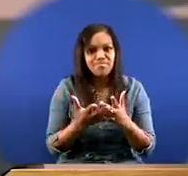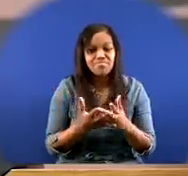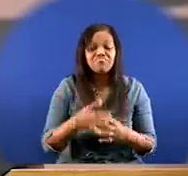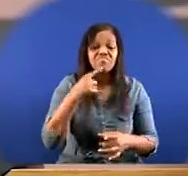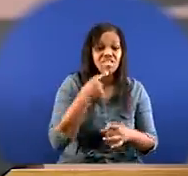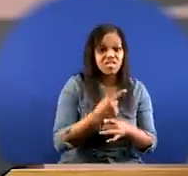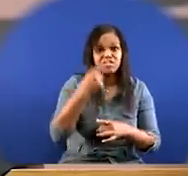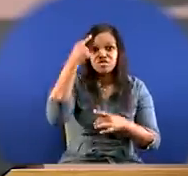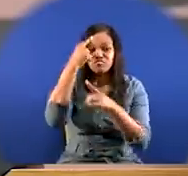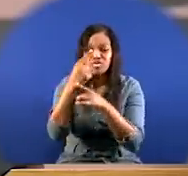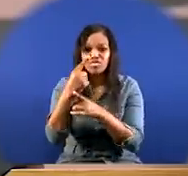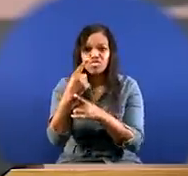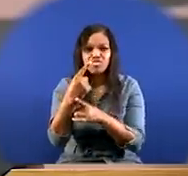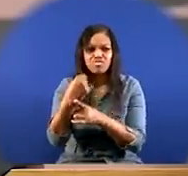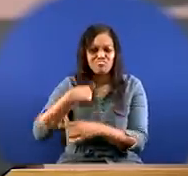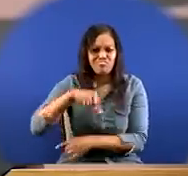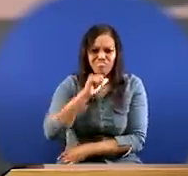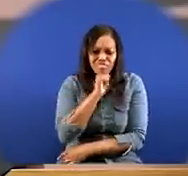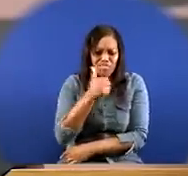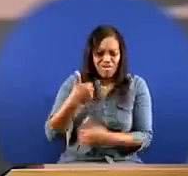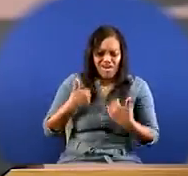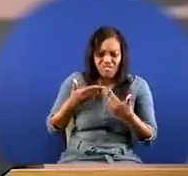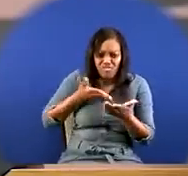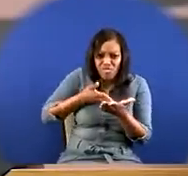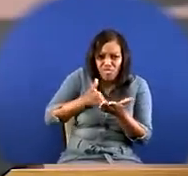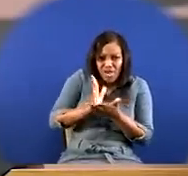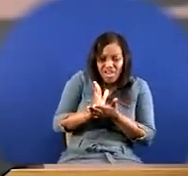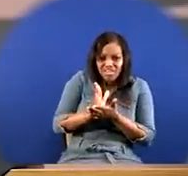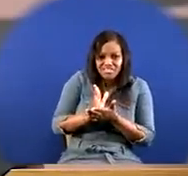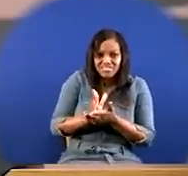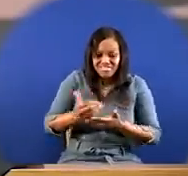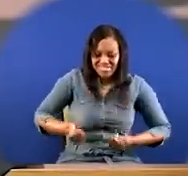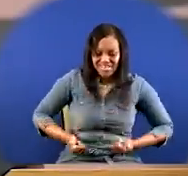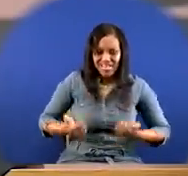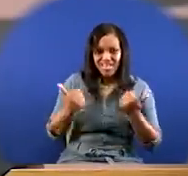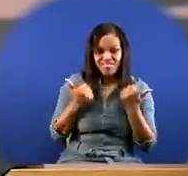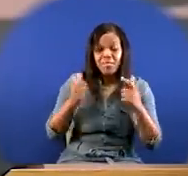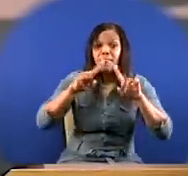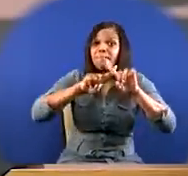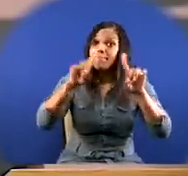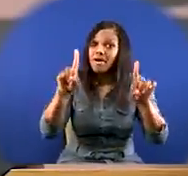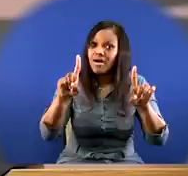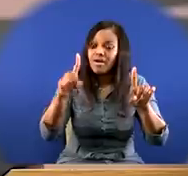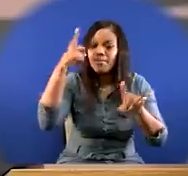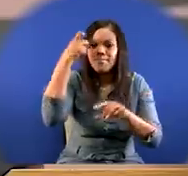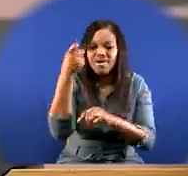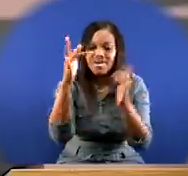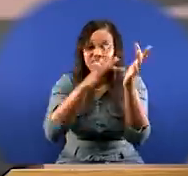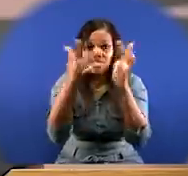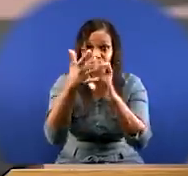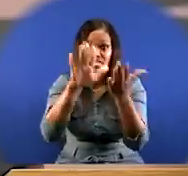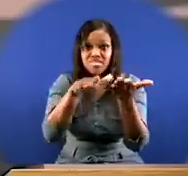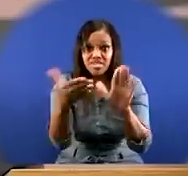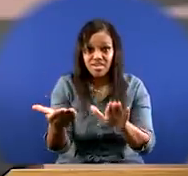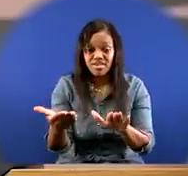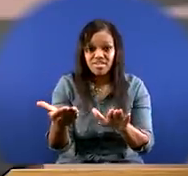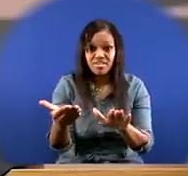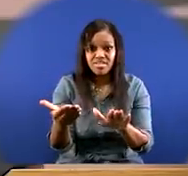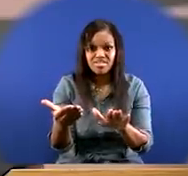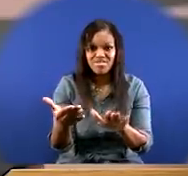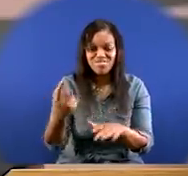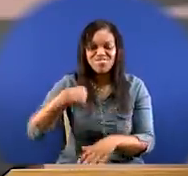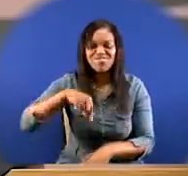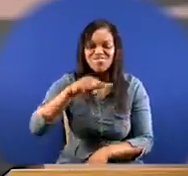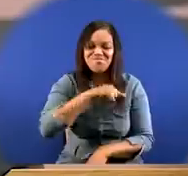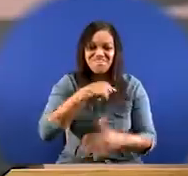Brothers and sisters, we don't have a right to the tree of life, but because he died, we